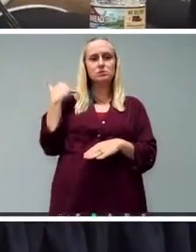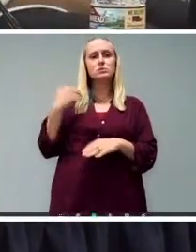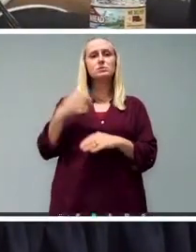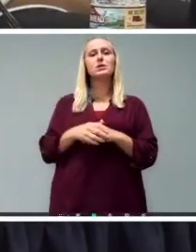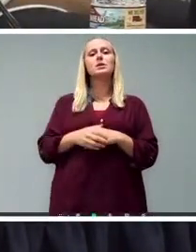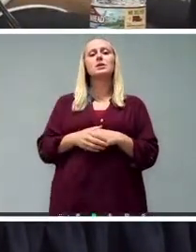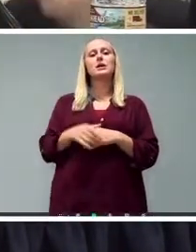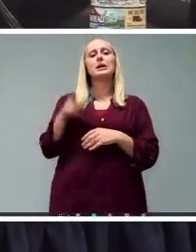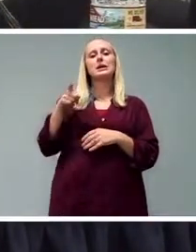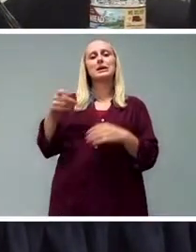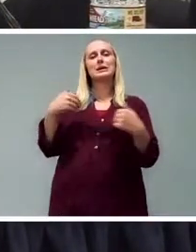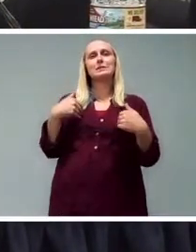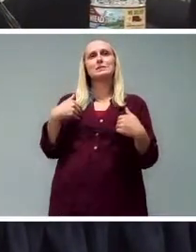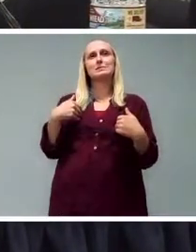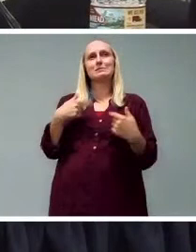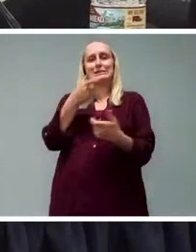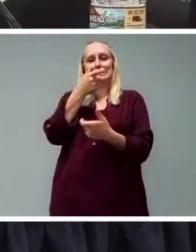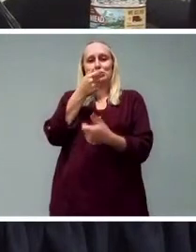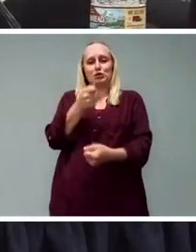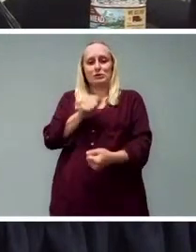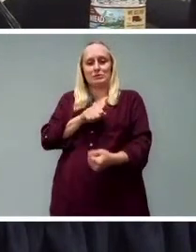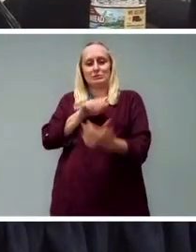interesting way of navigating